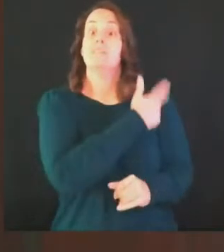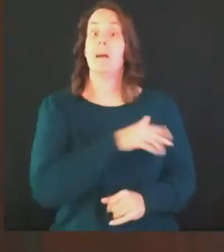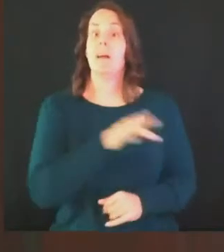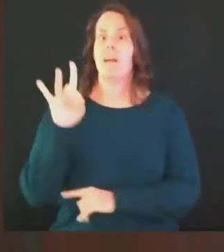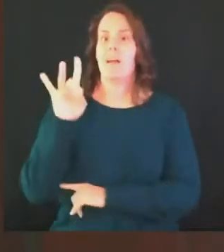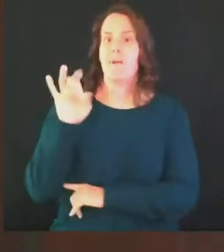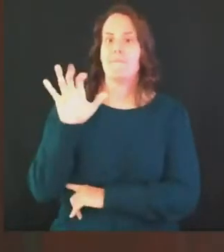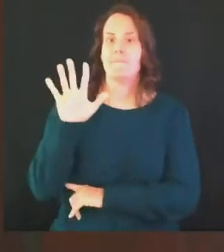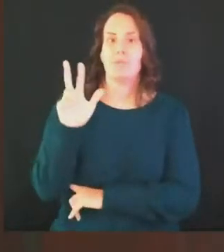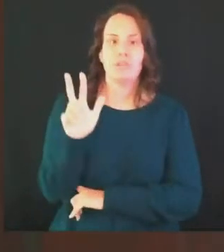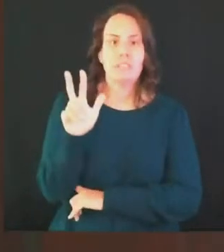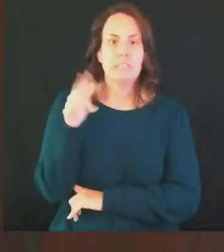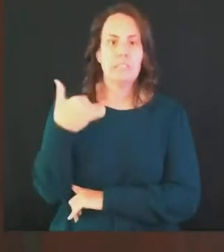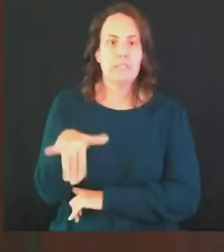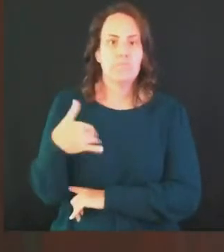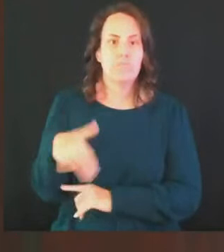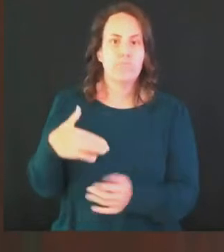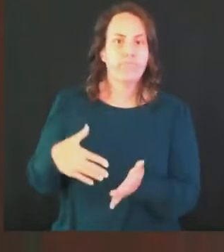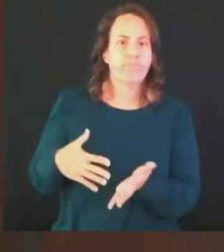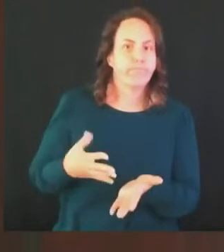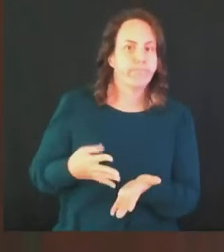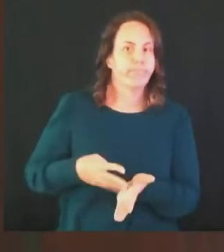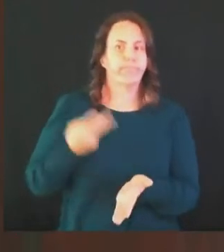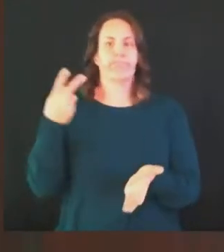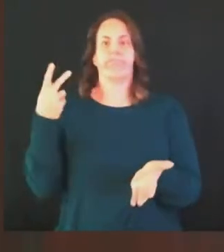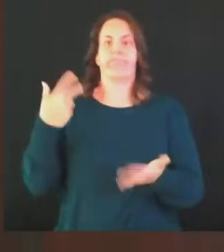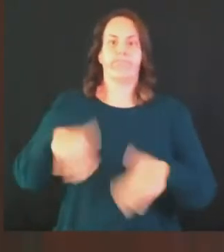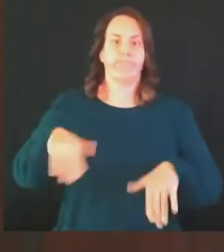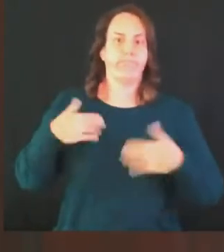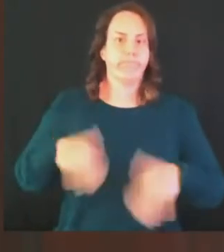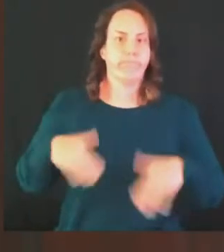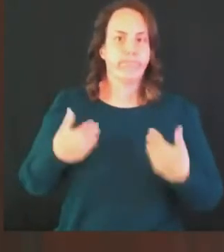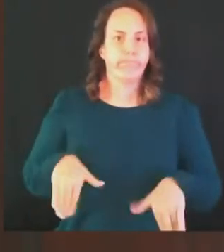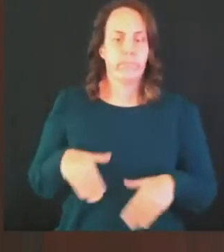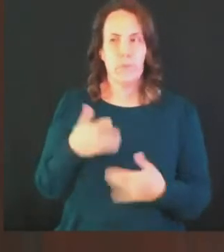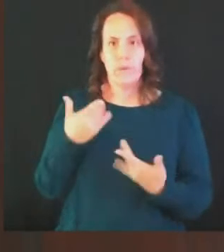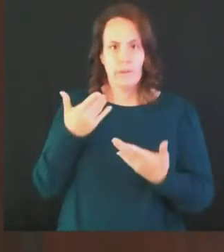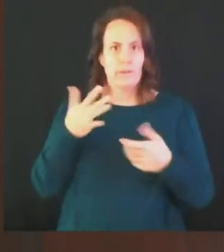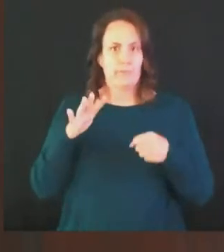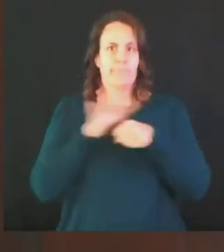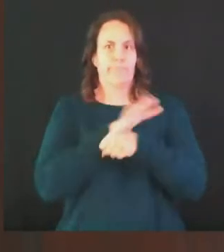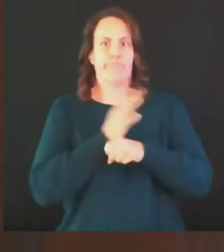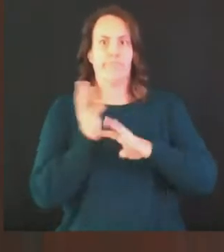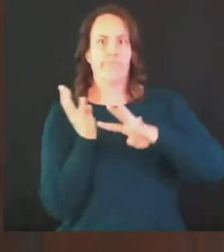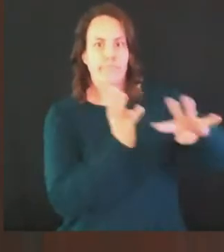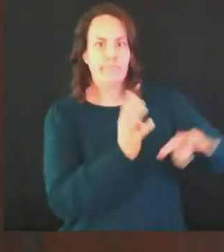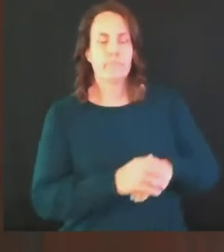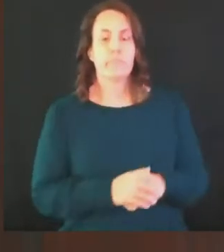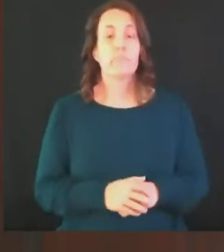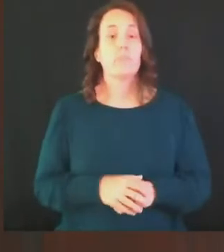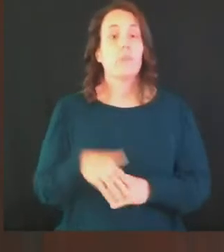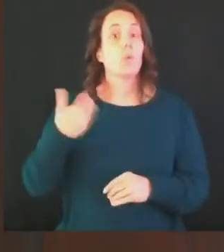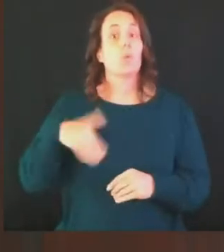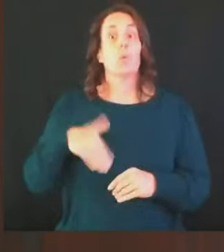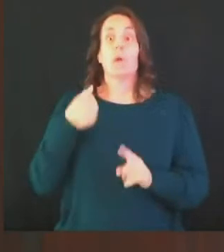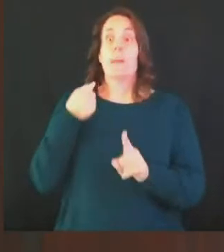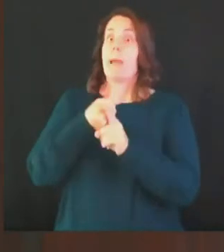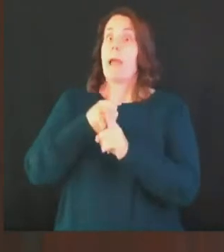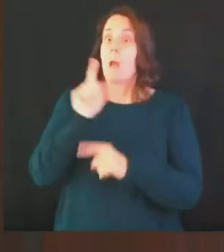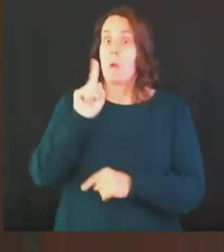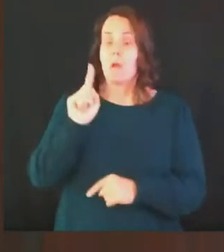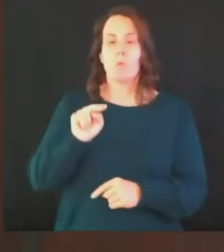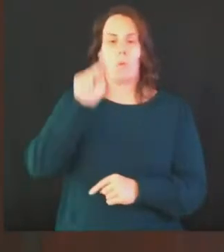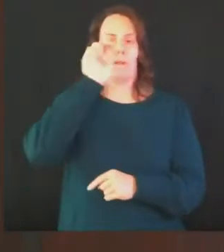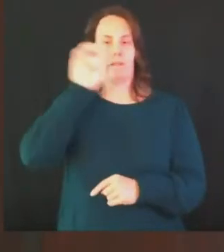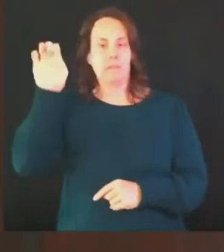significant surge in the Fox Valley, Northeast, Northwest, North Central, and Western regions of our state. This